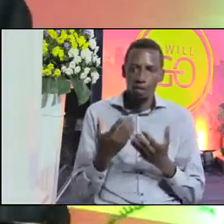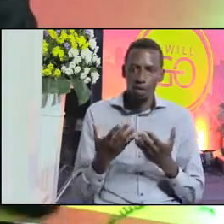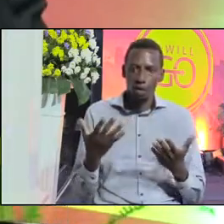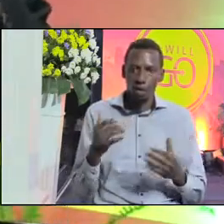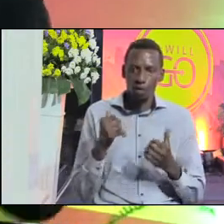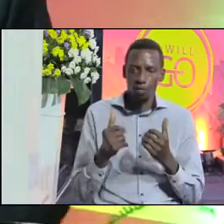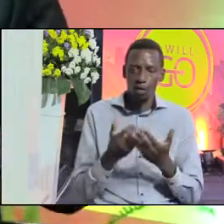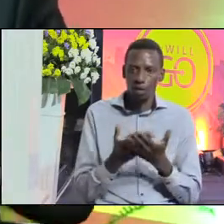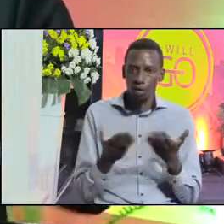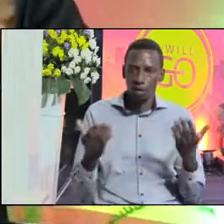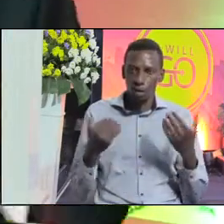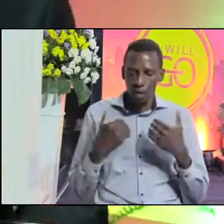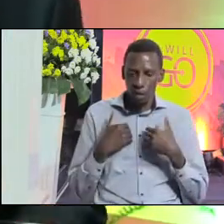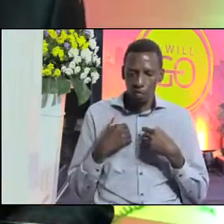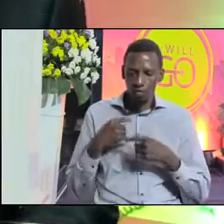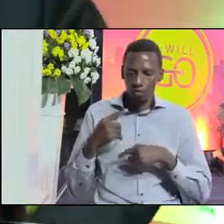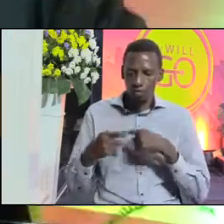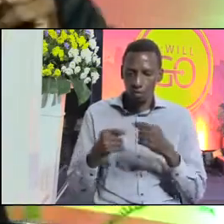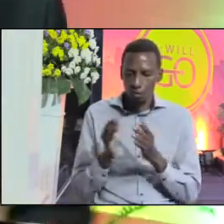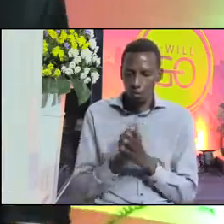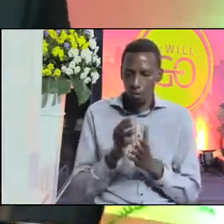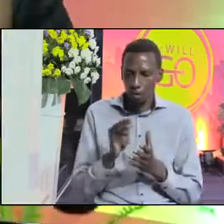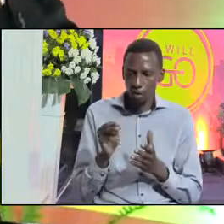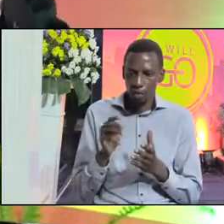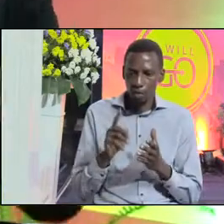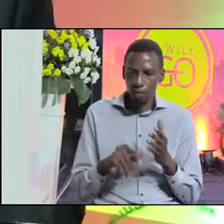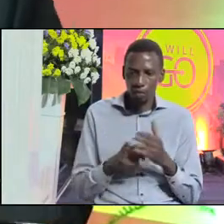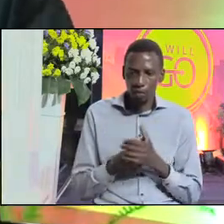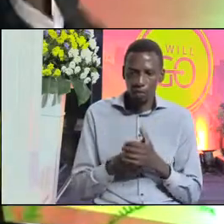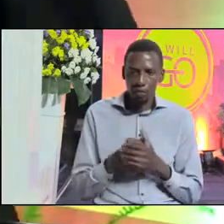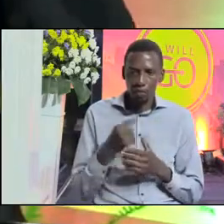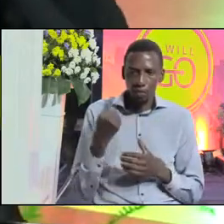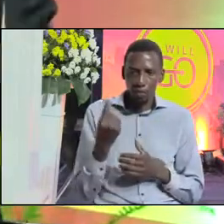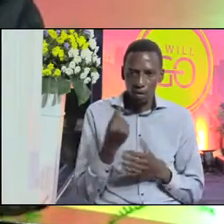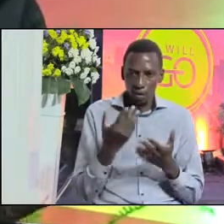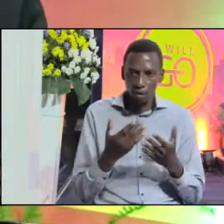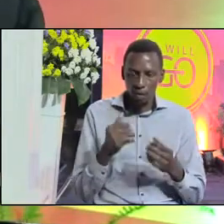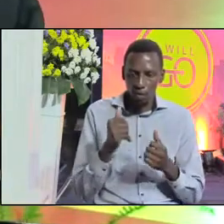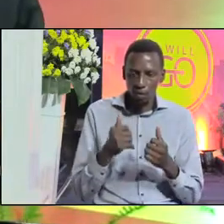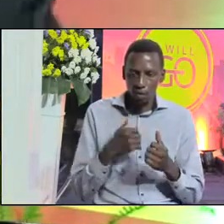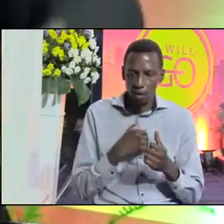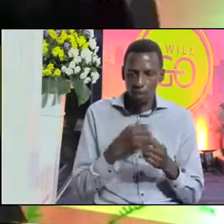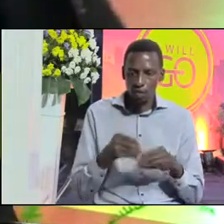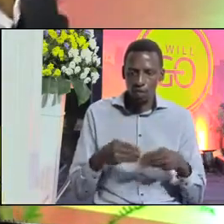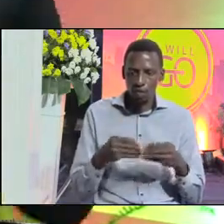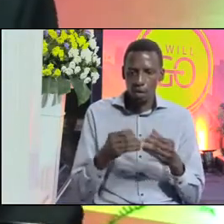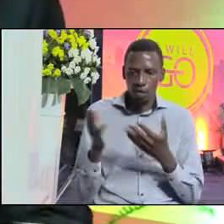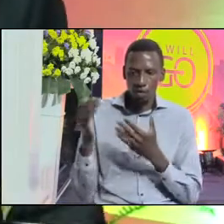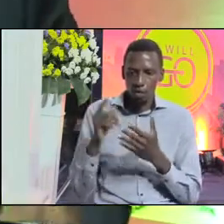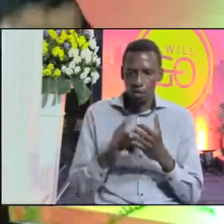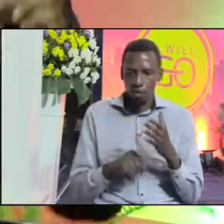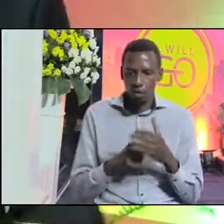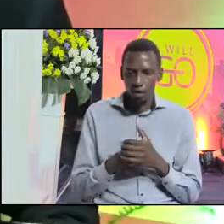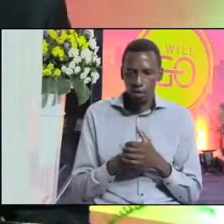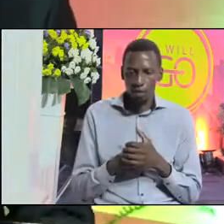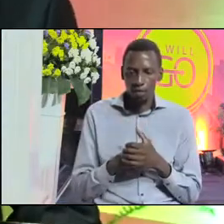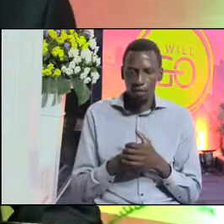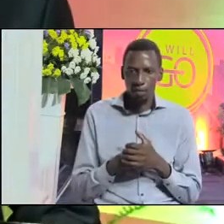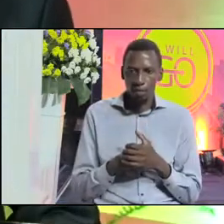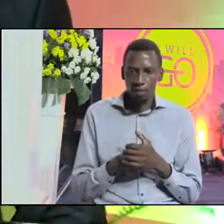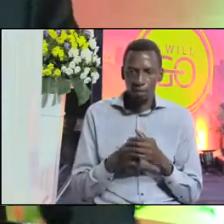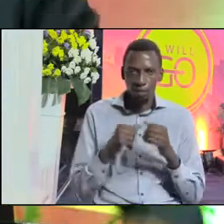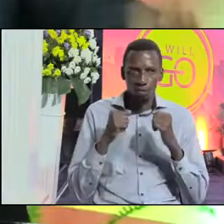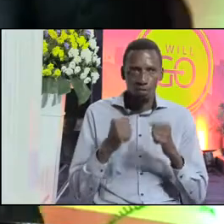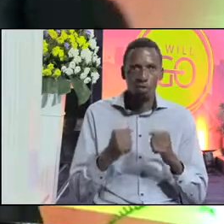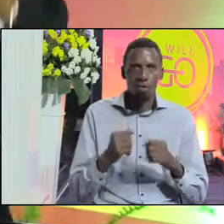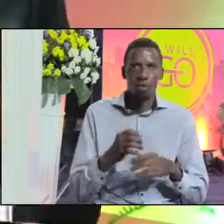they had to sustain them, the only thing they had to give them hope, was an abiding